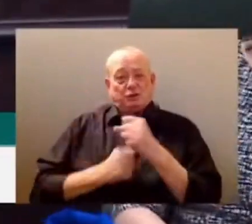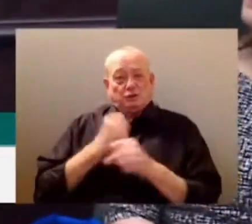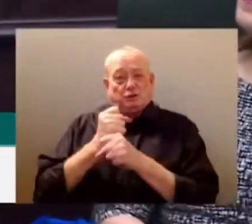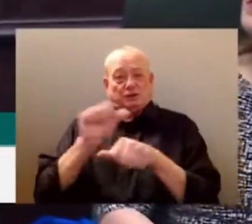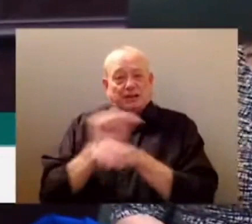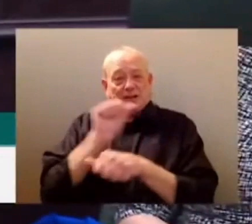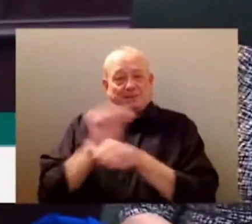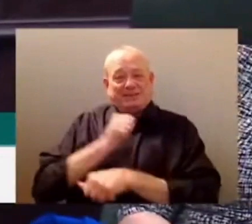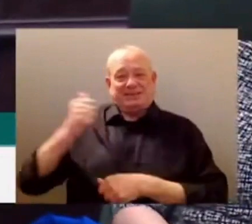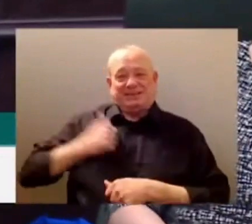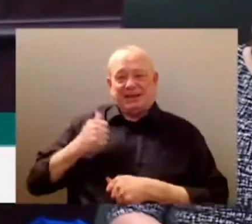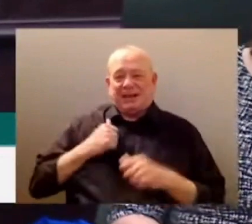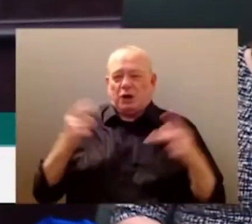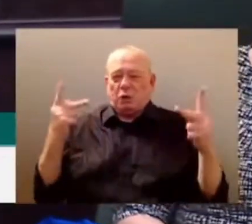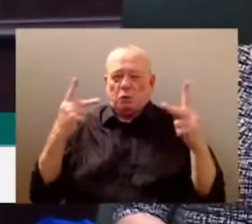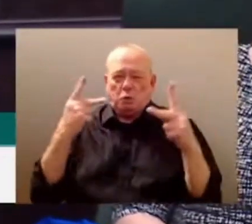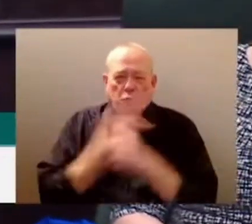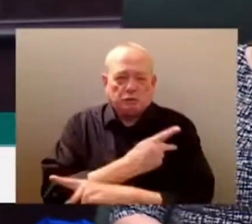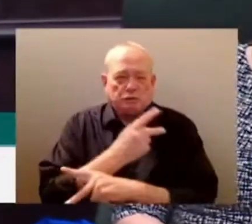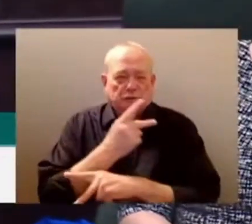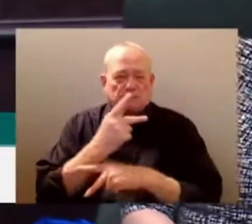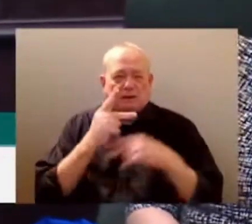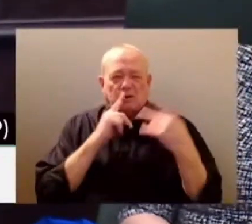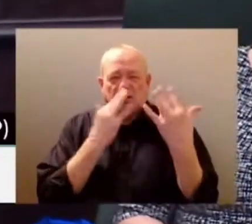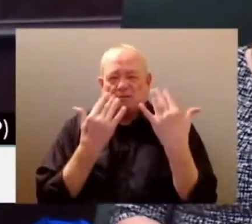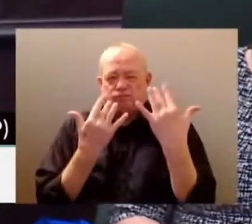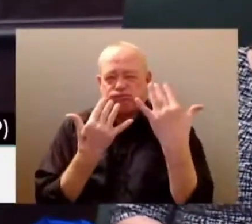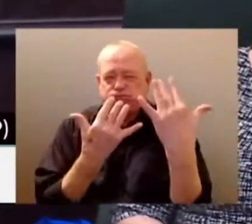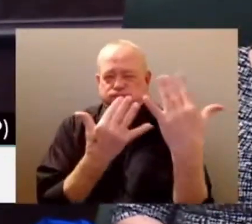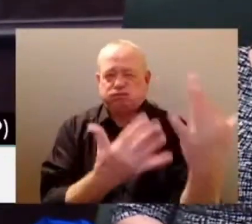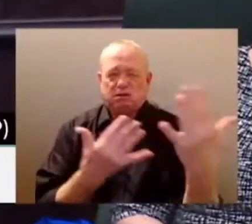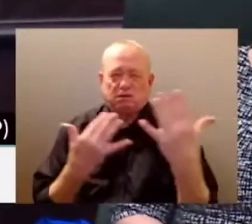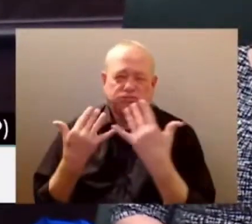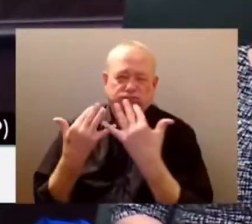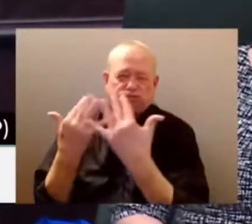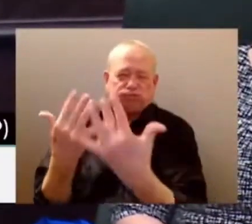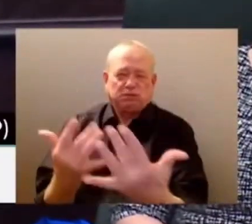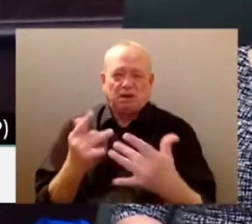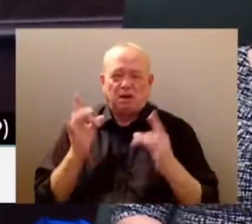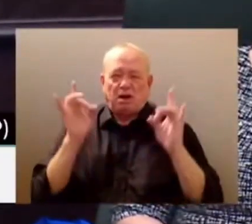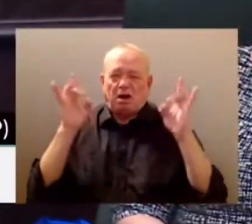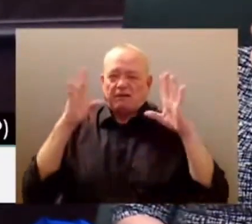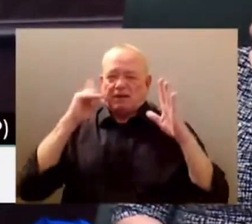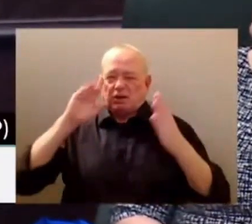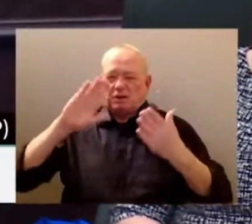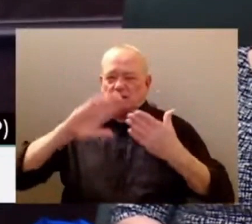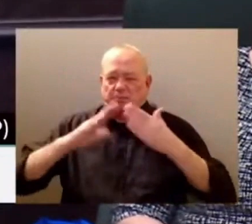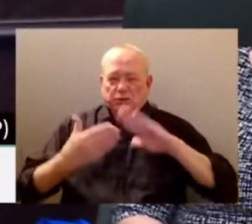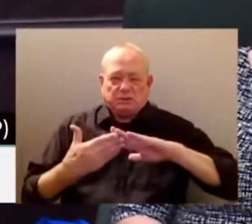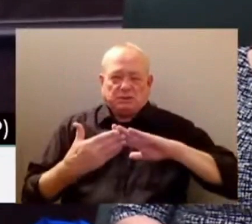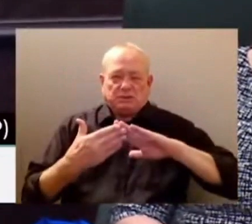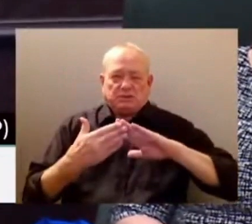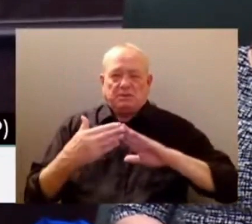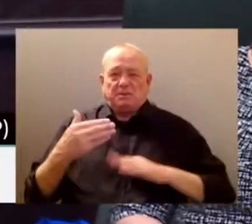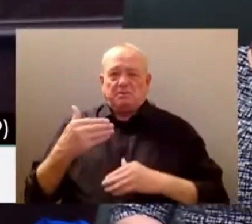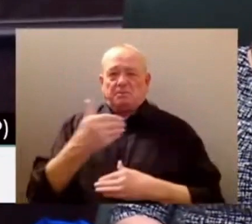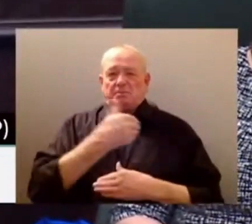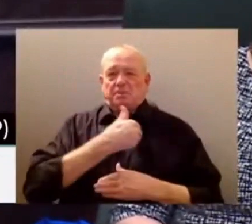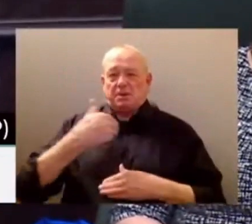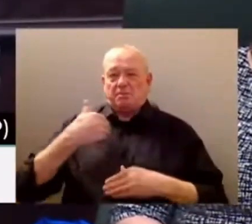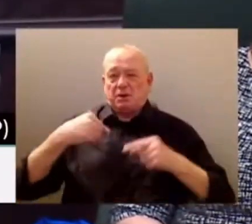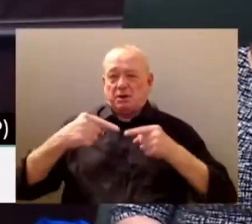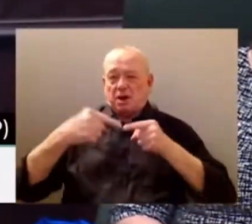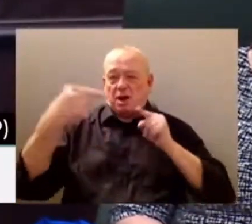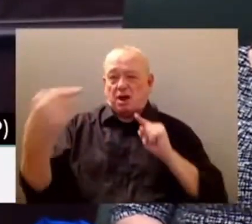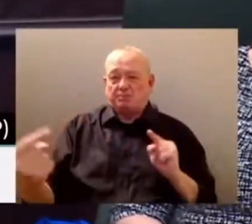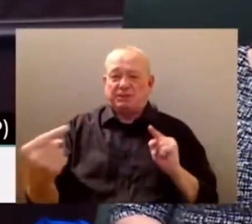It's horrifying for communities. While the members opposite like to downplay the role of climate change and blame an epidemic of arsonists for